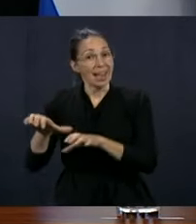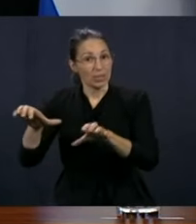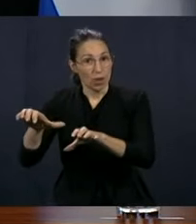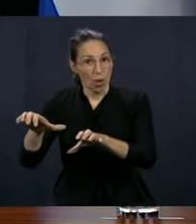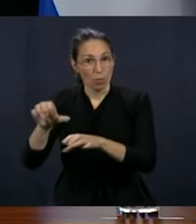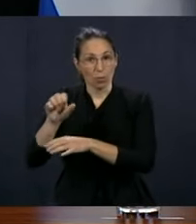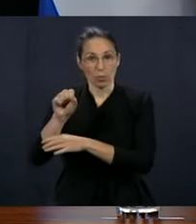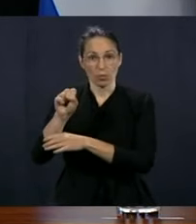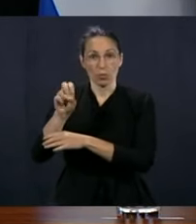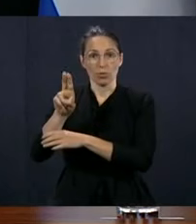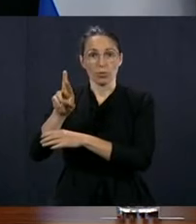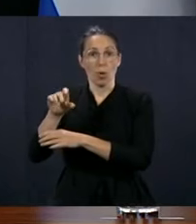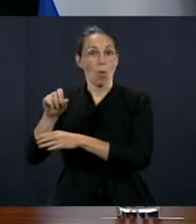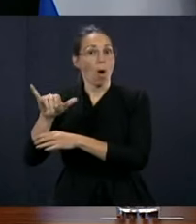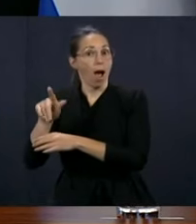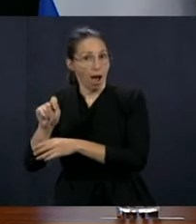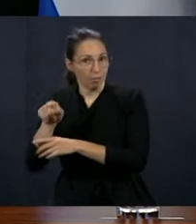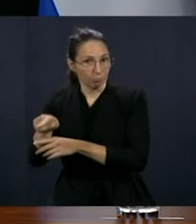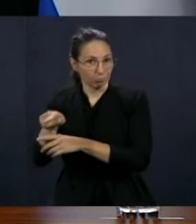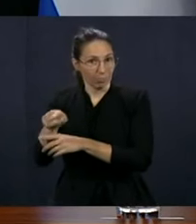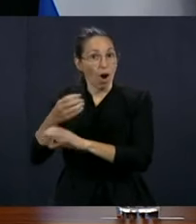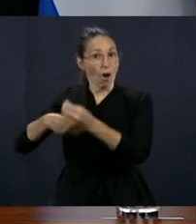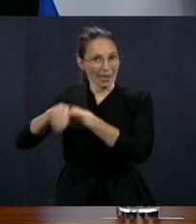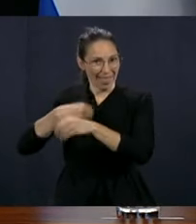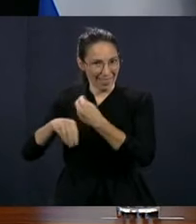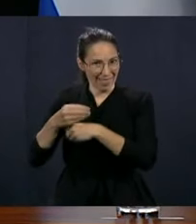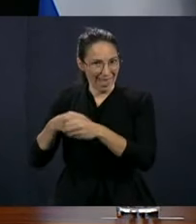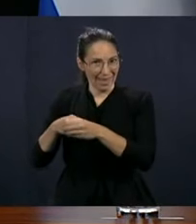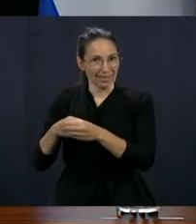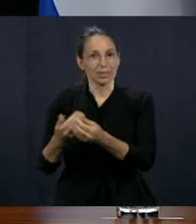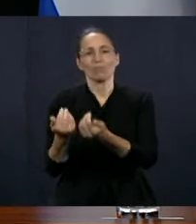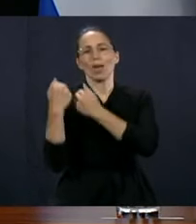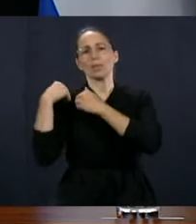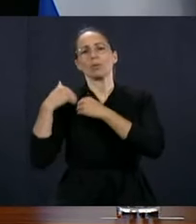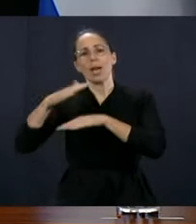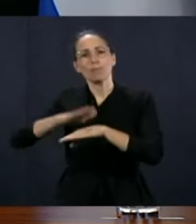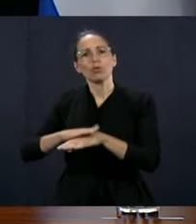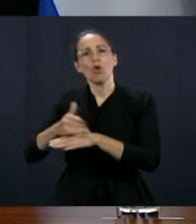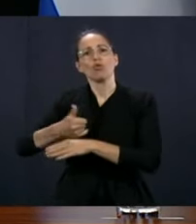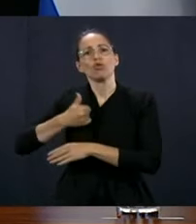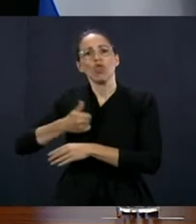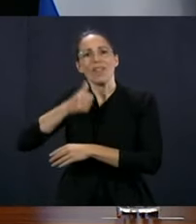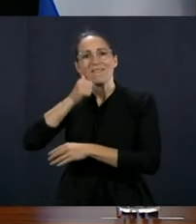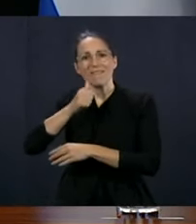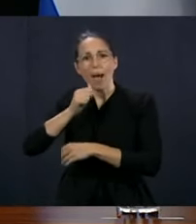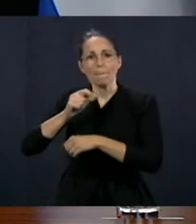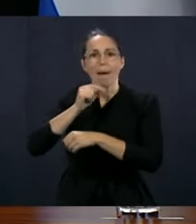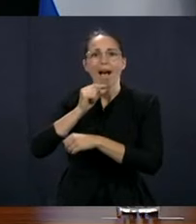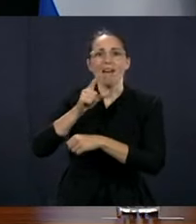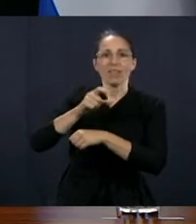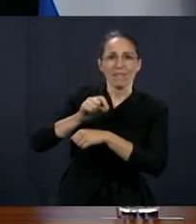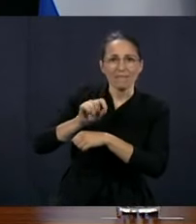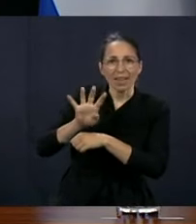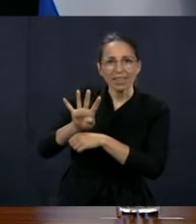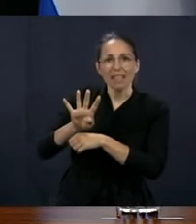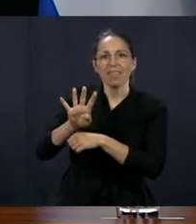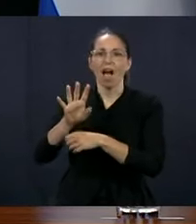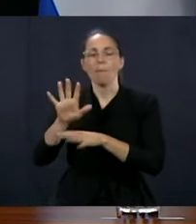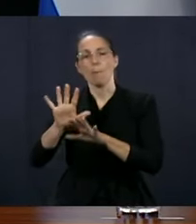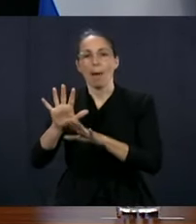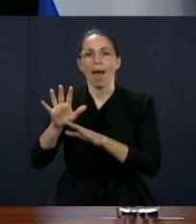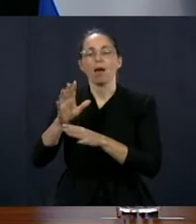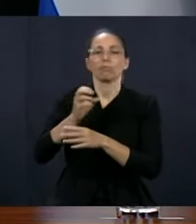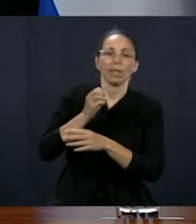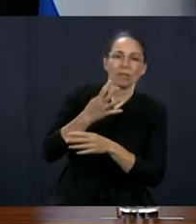of social economy from Valleyfield that cares for young women from 14 to 24 years of age